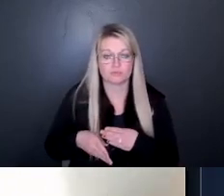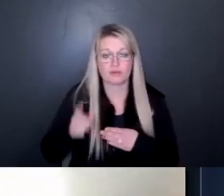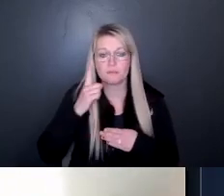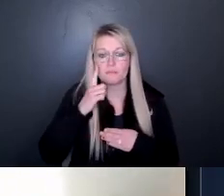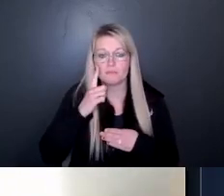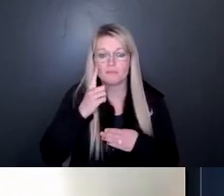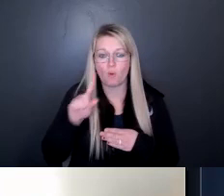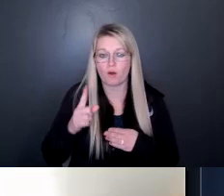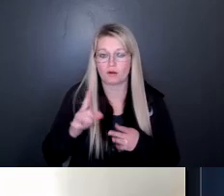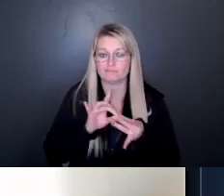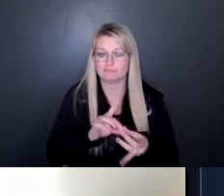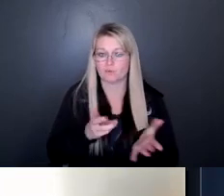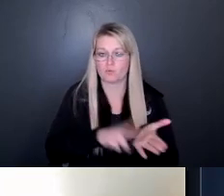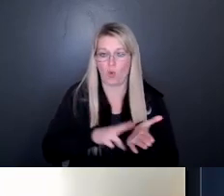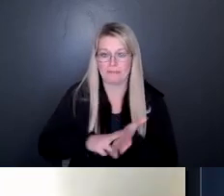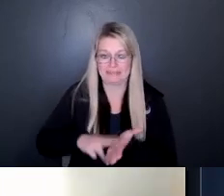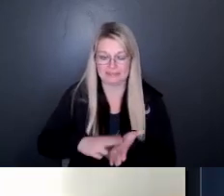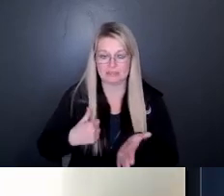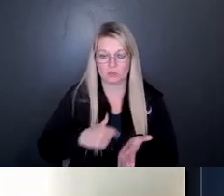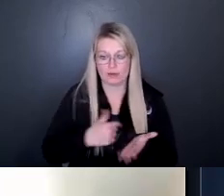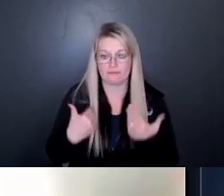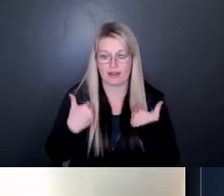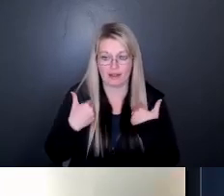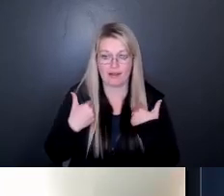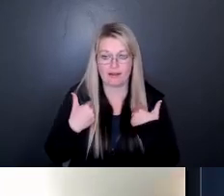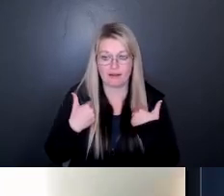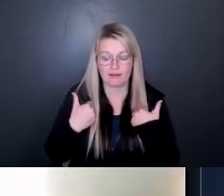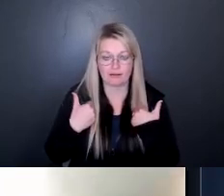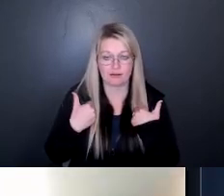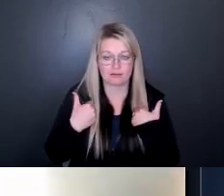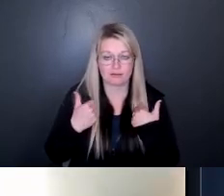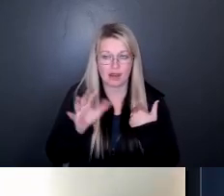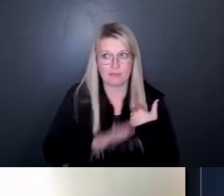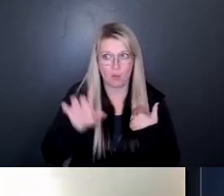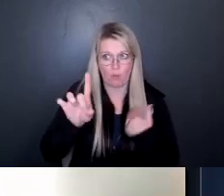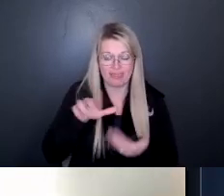enrollment. We have had about